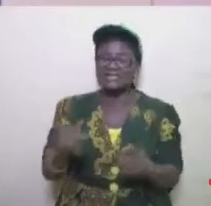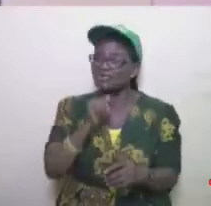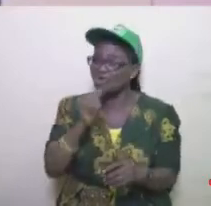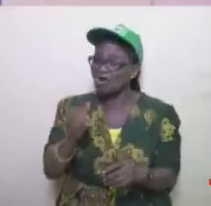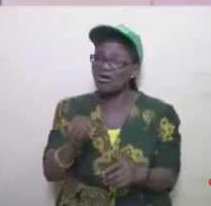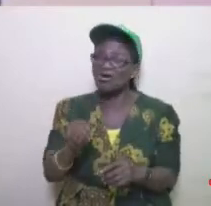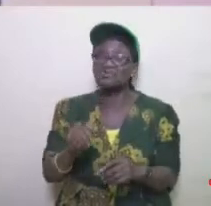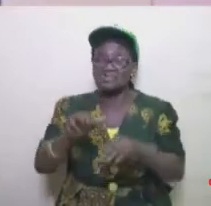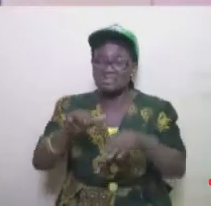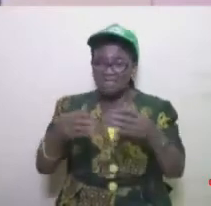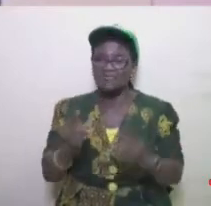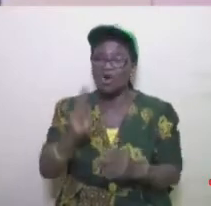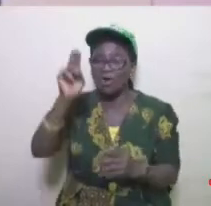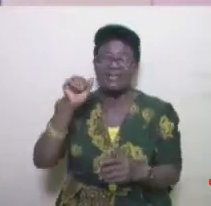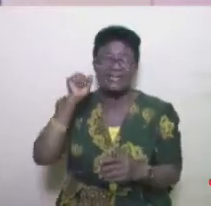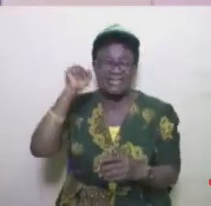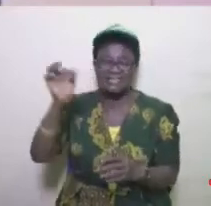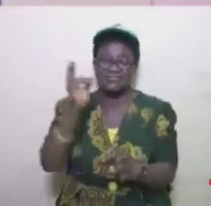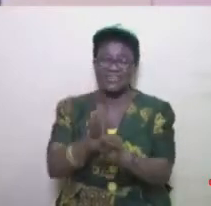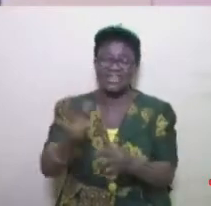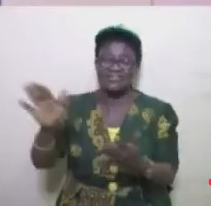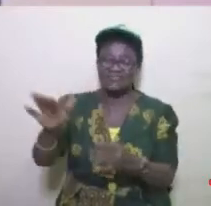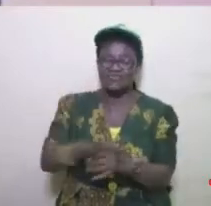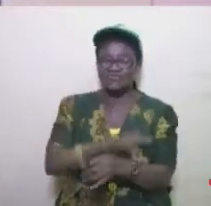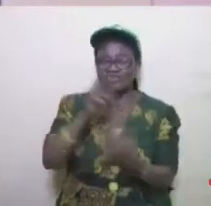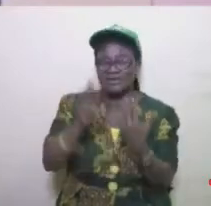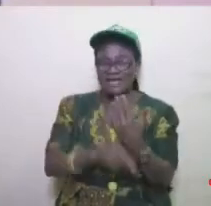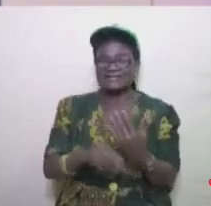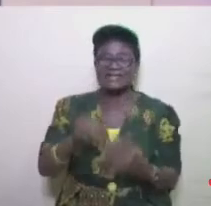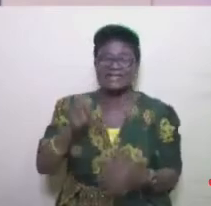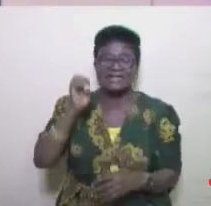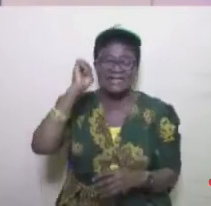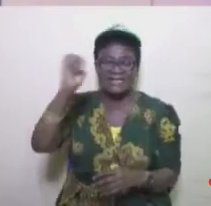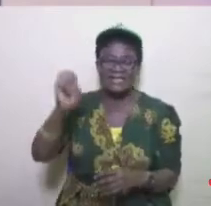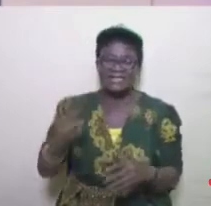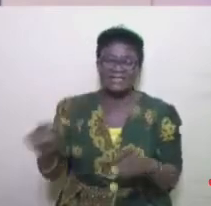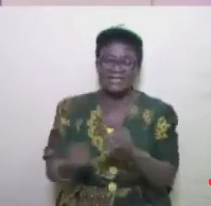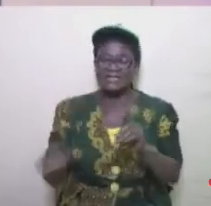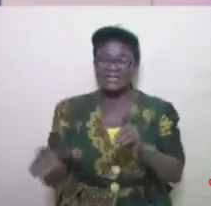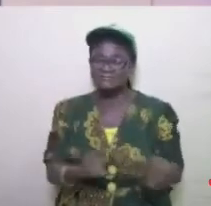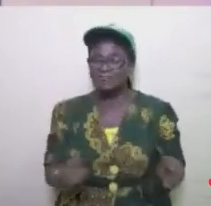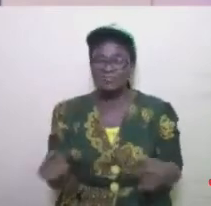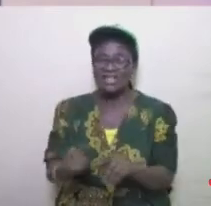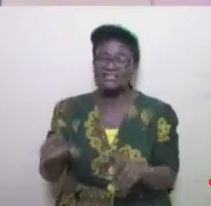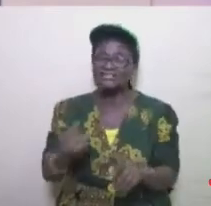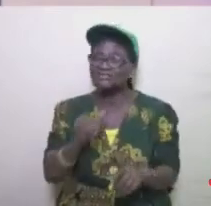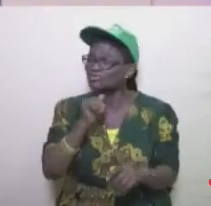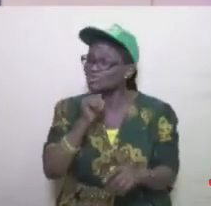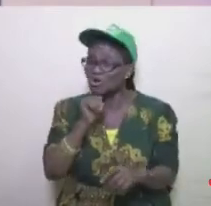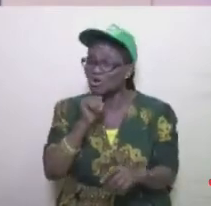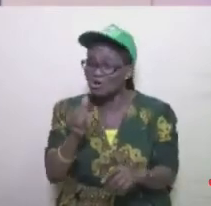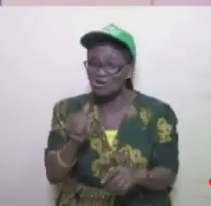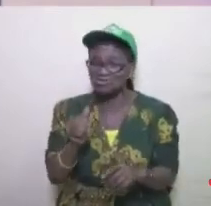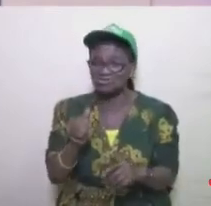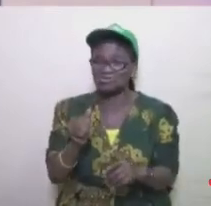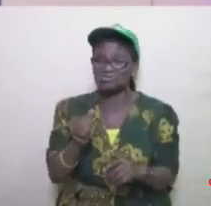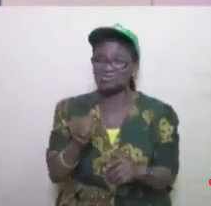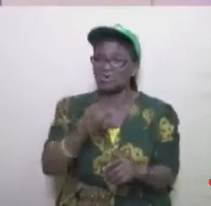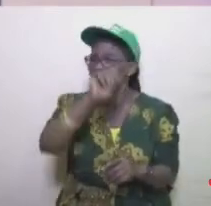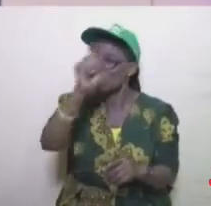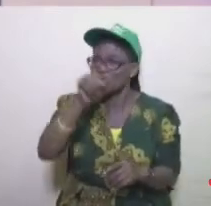his faithfulness. He did not question whether it's worthy to be faithful,